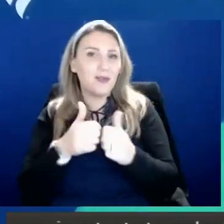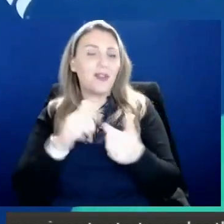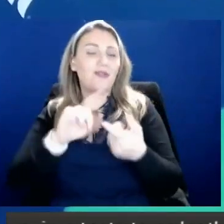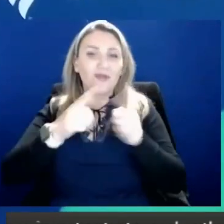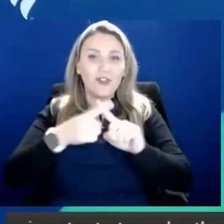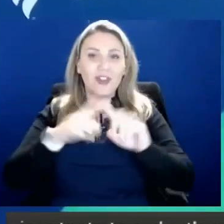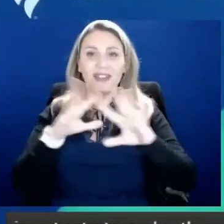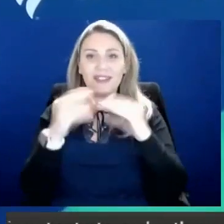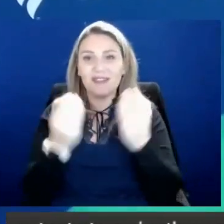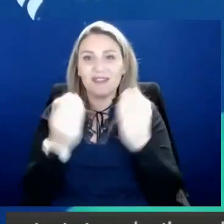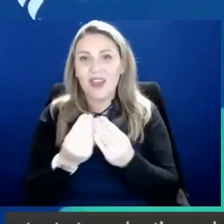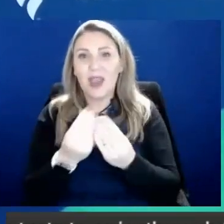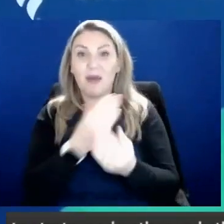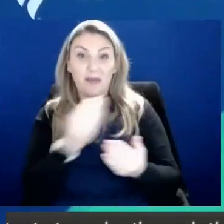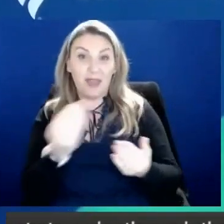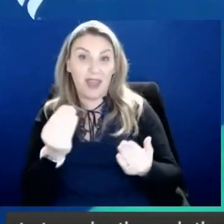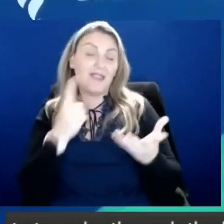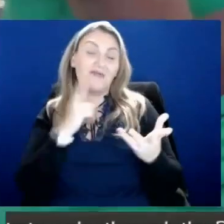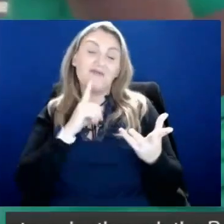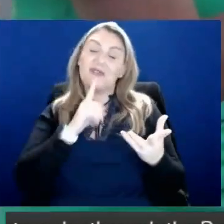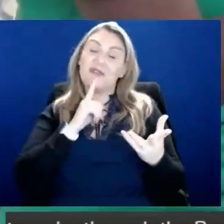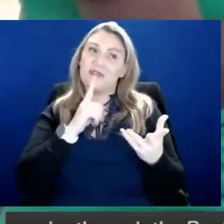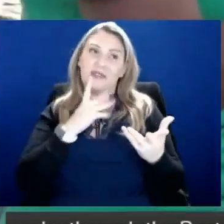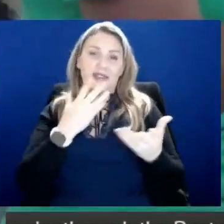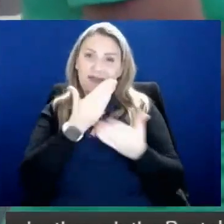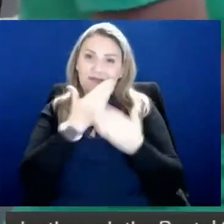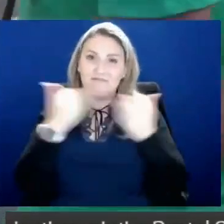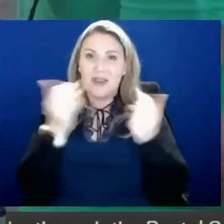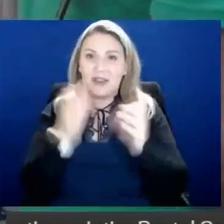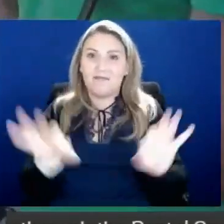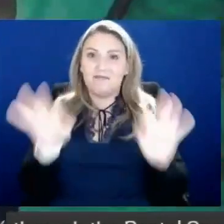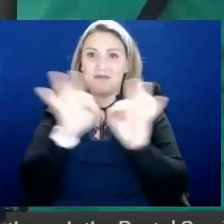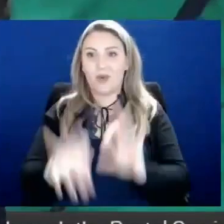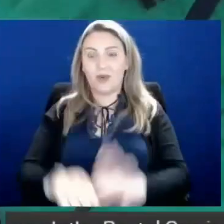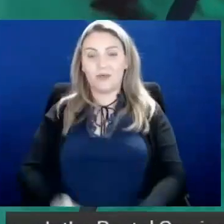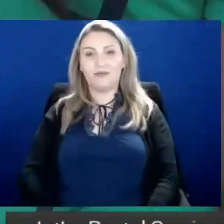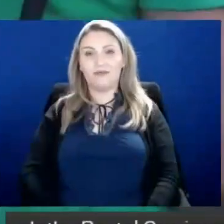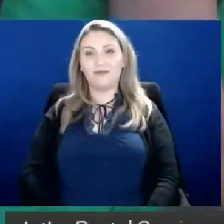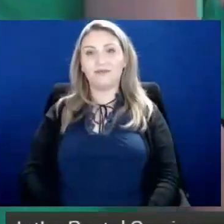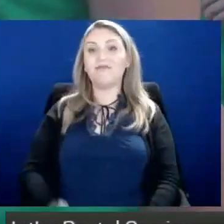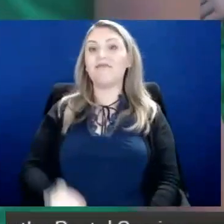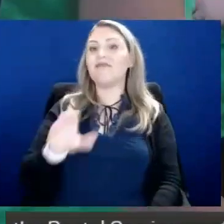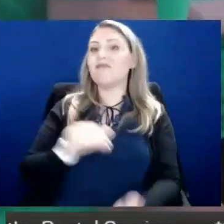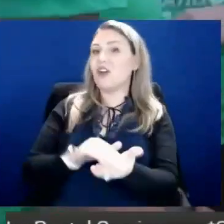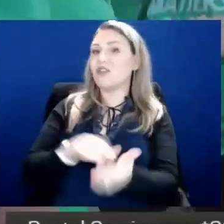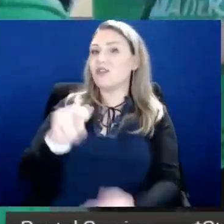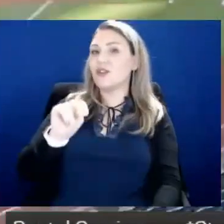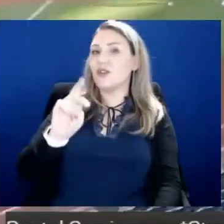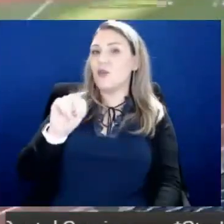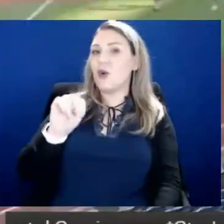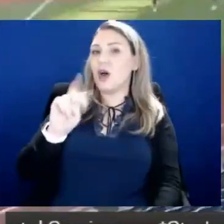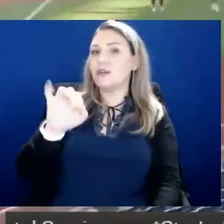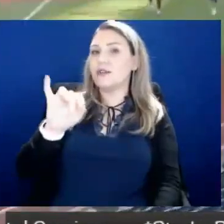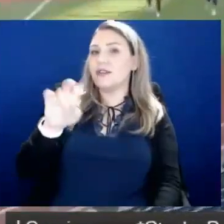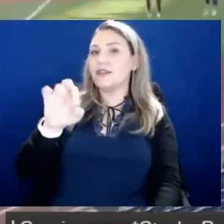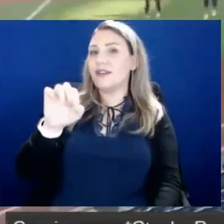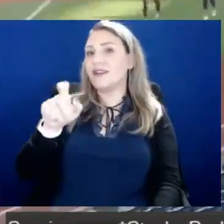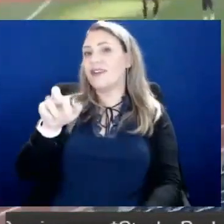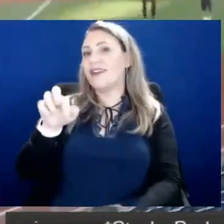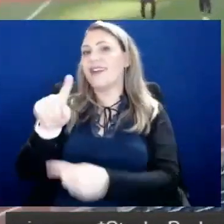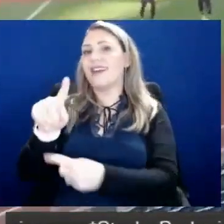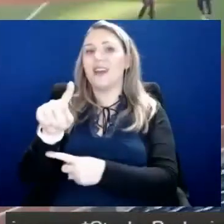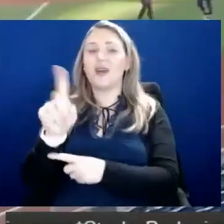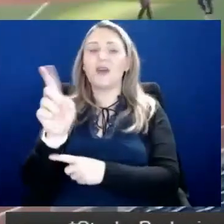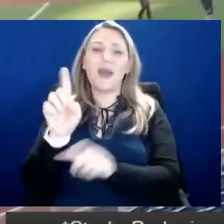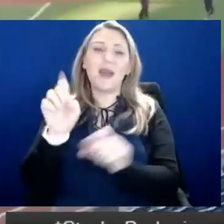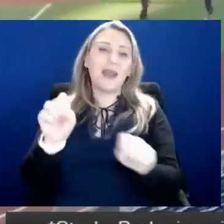the darkness and into the light. That's what's so important. Dr. Dwalnick there in his happy place. He loves this time of year where he can talk all about it and be